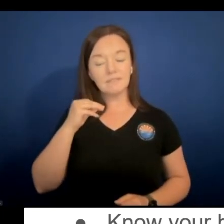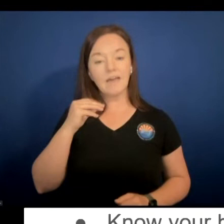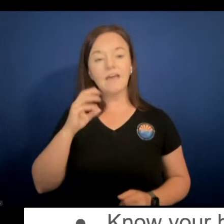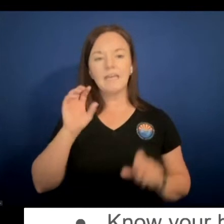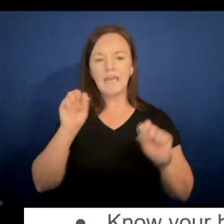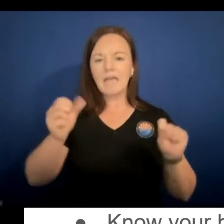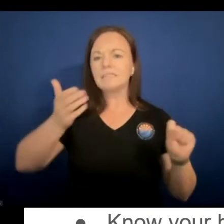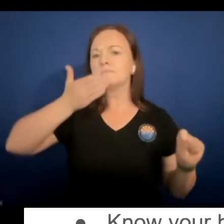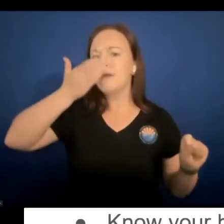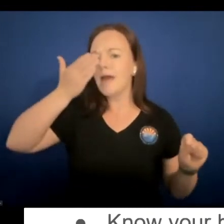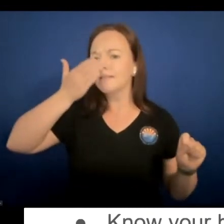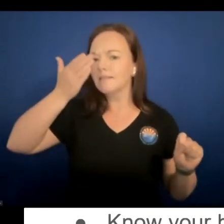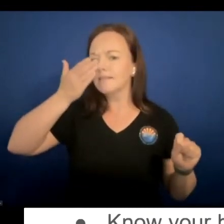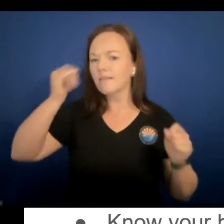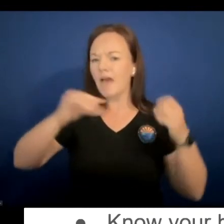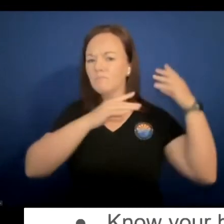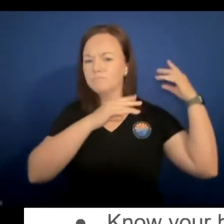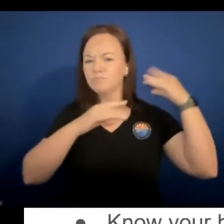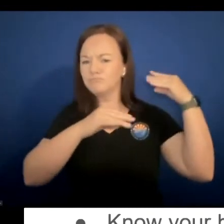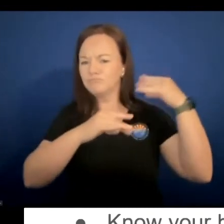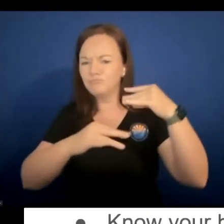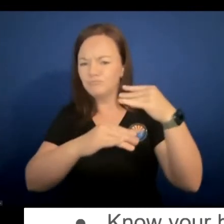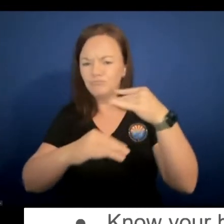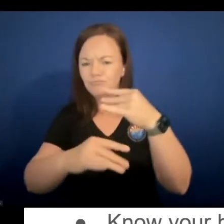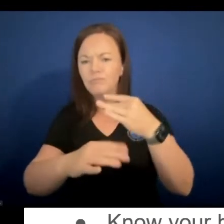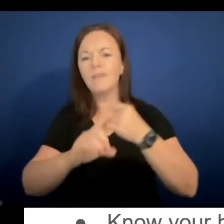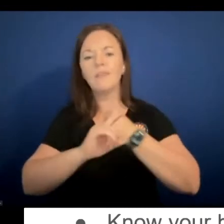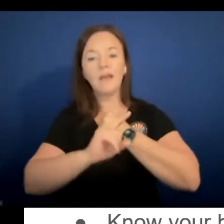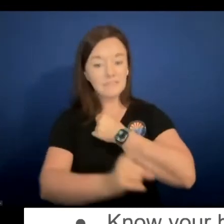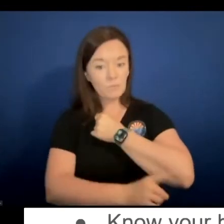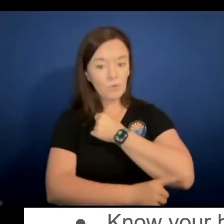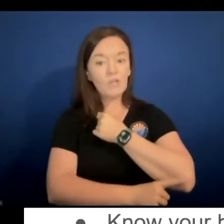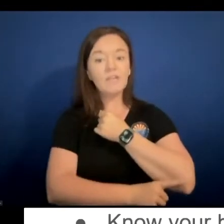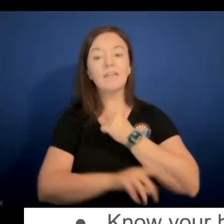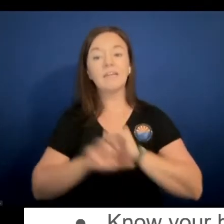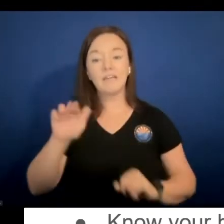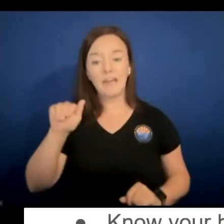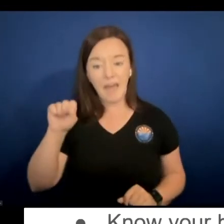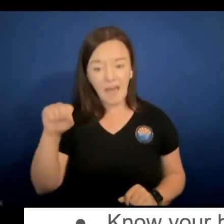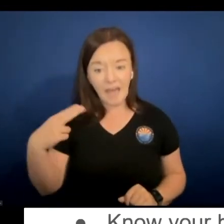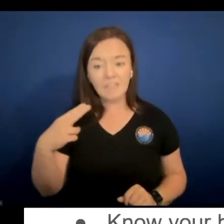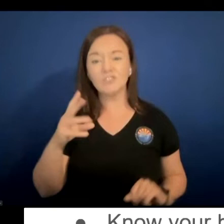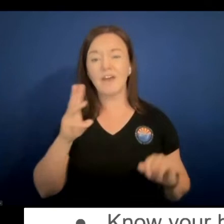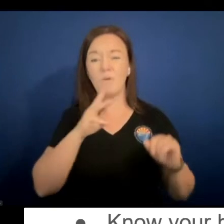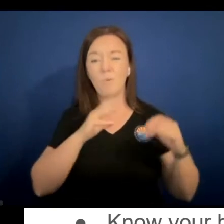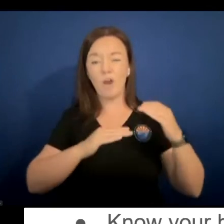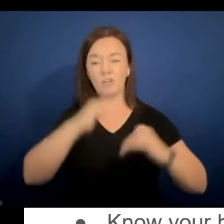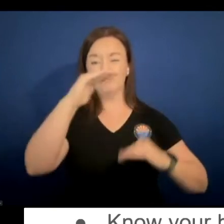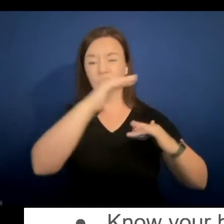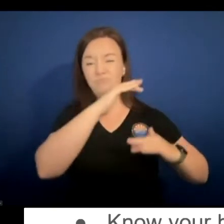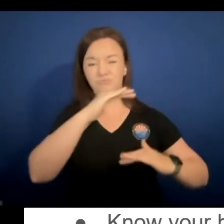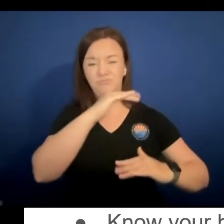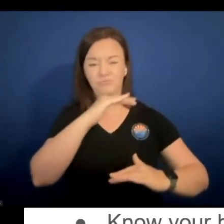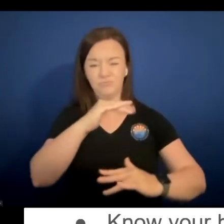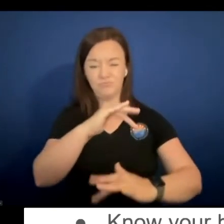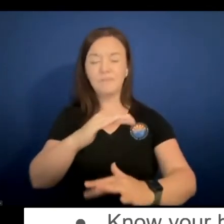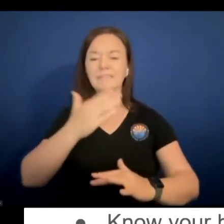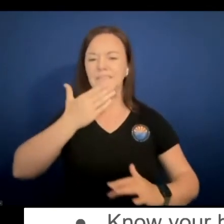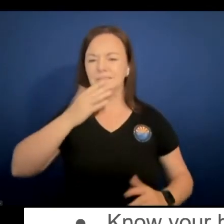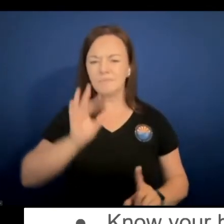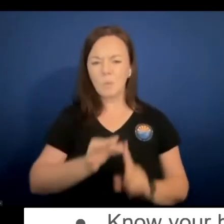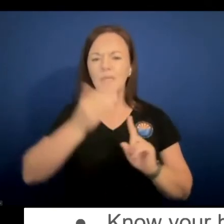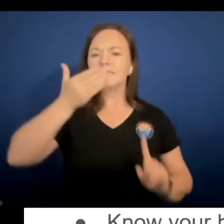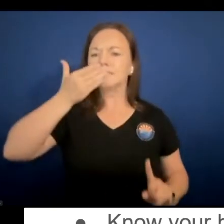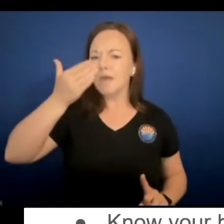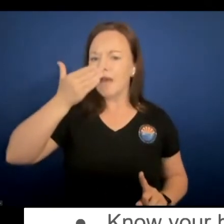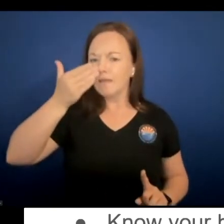smell as that debris, ash, and material move down. When it's mixed with the